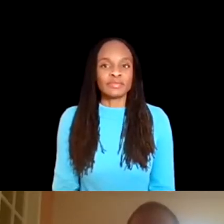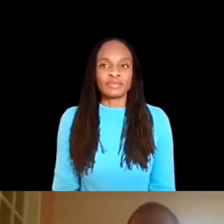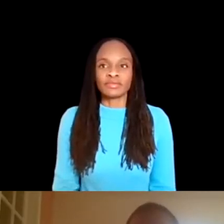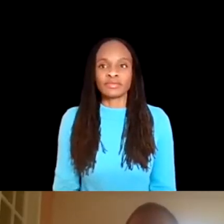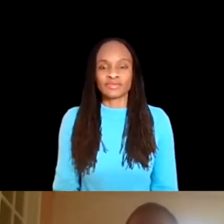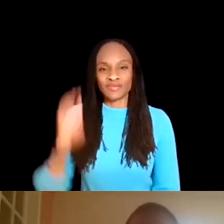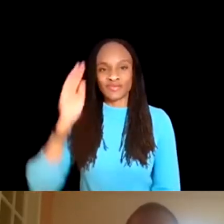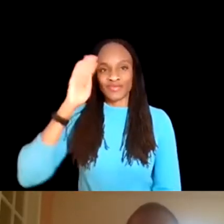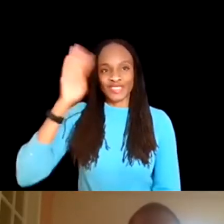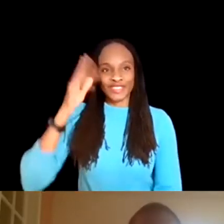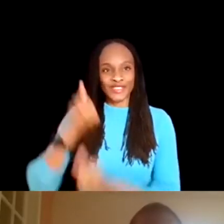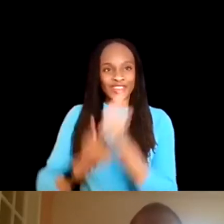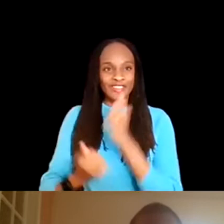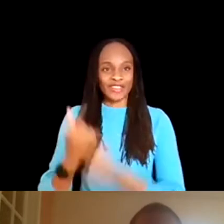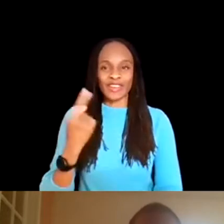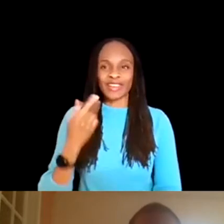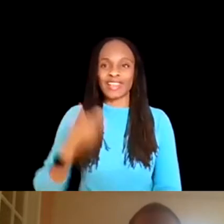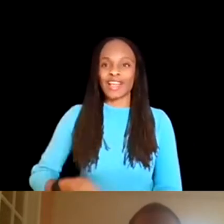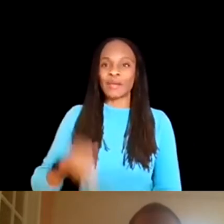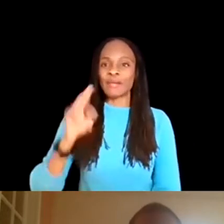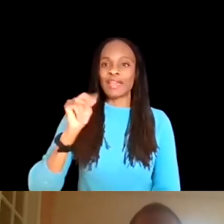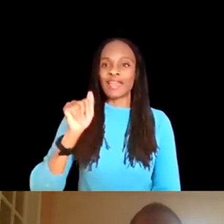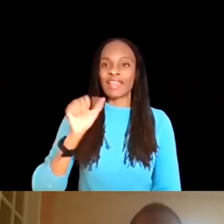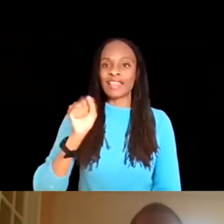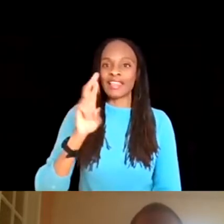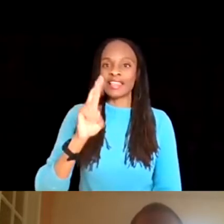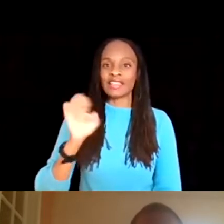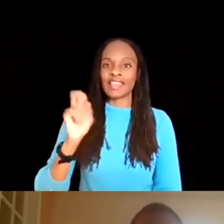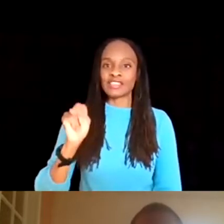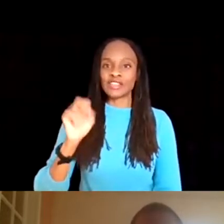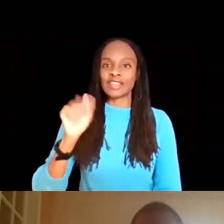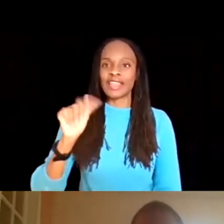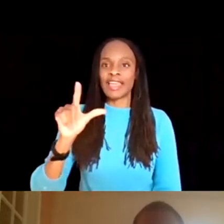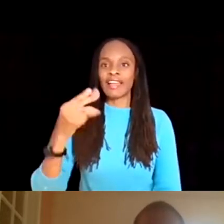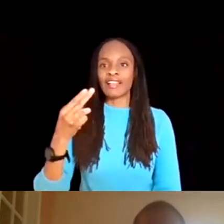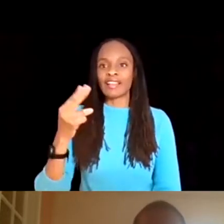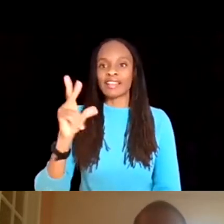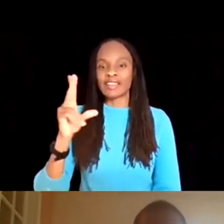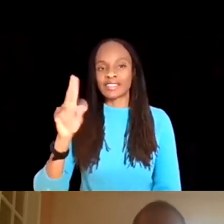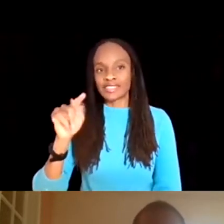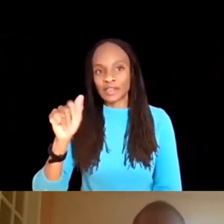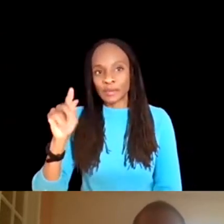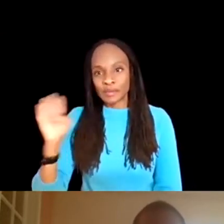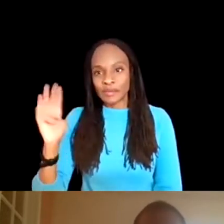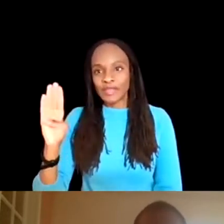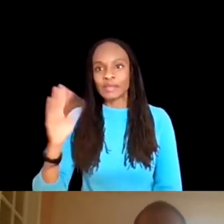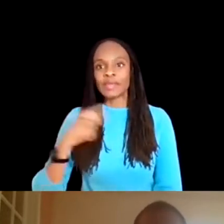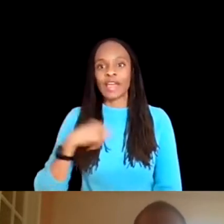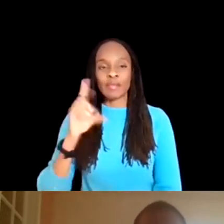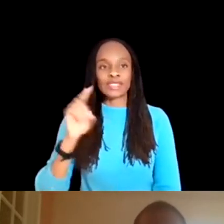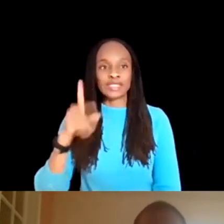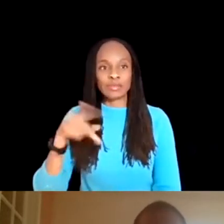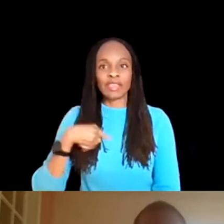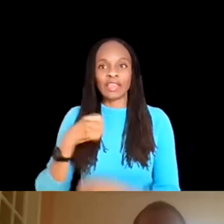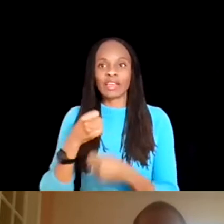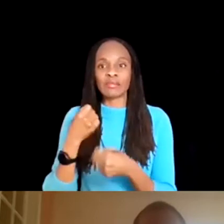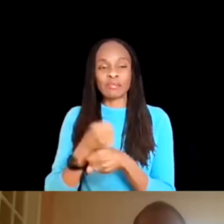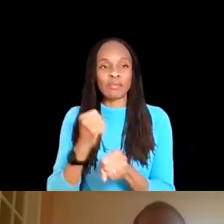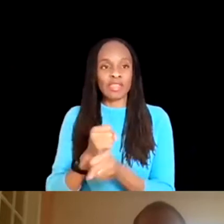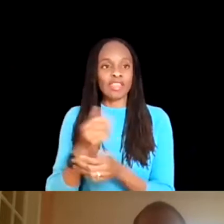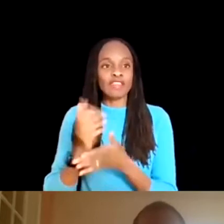Hey everyone, my name is Nasreen Alkhateeb. I'm a DP. I've been making film and television for 10